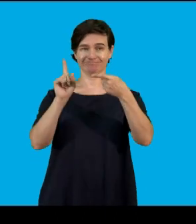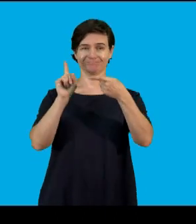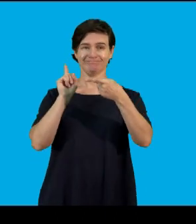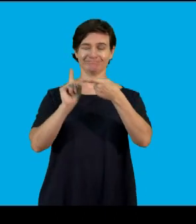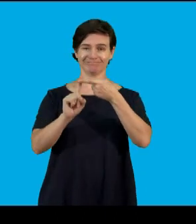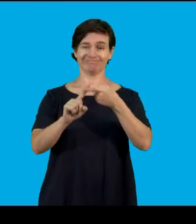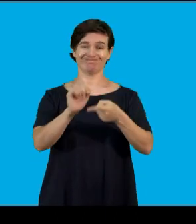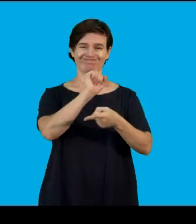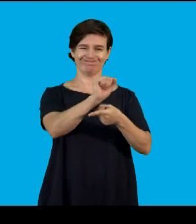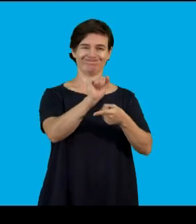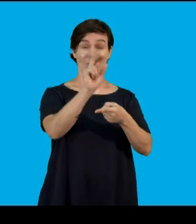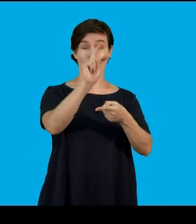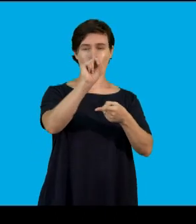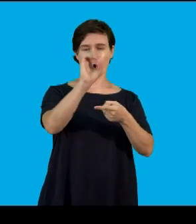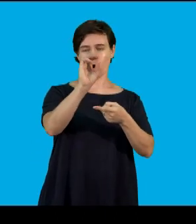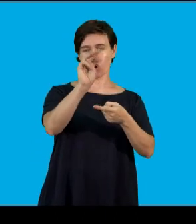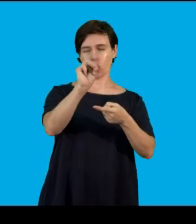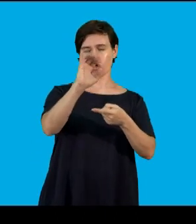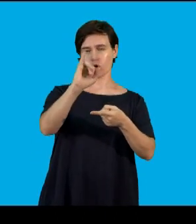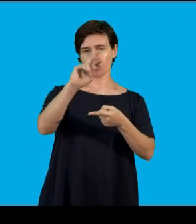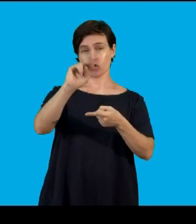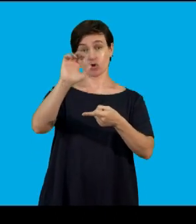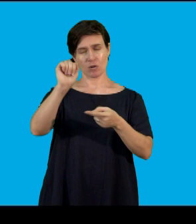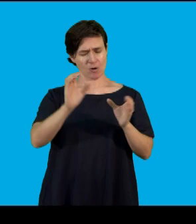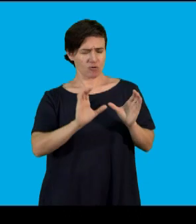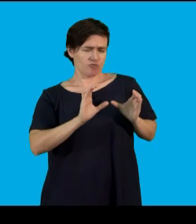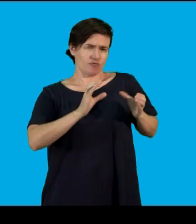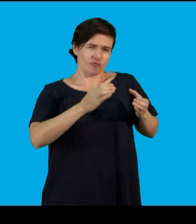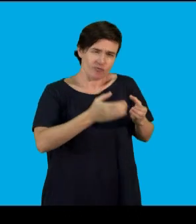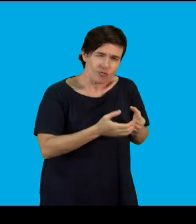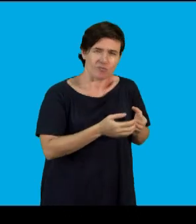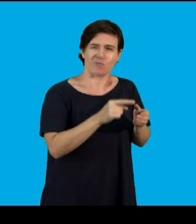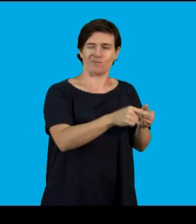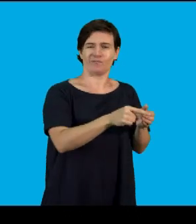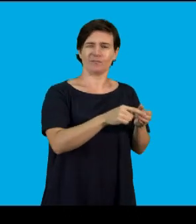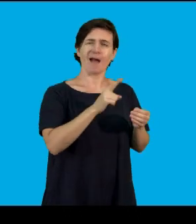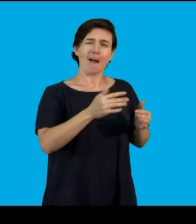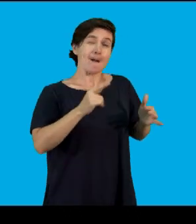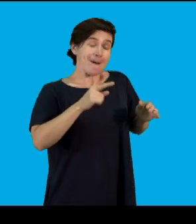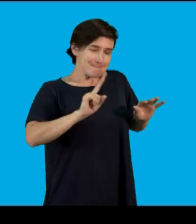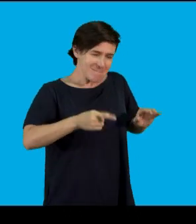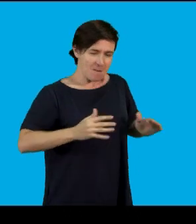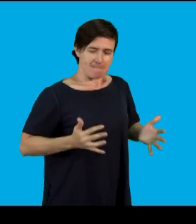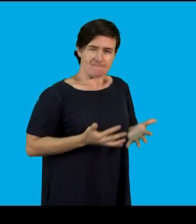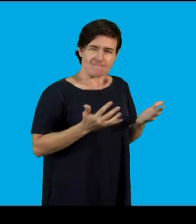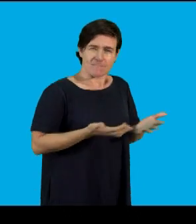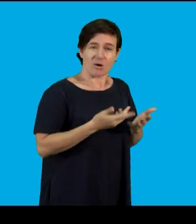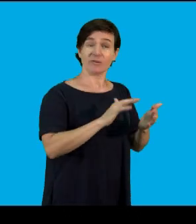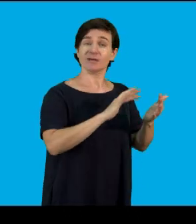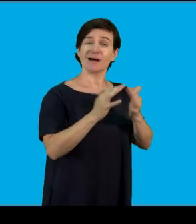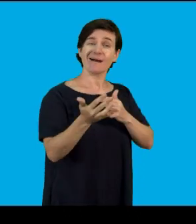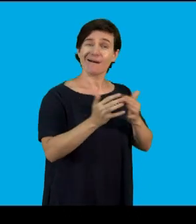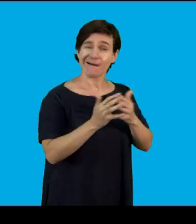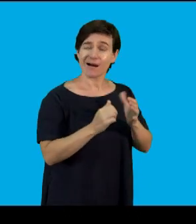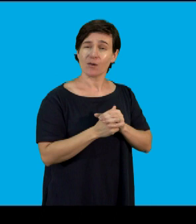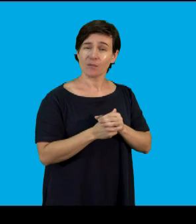got nominal group technique, but nominal group technique needs to have a motivation. And how do you motivate? By quoting.